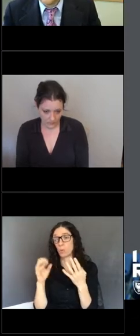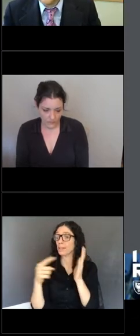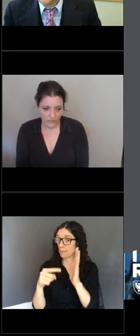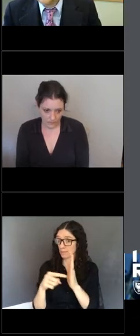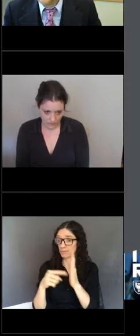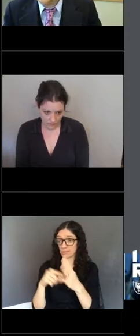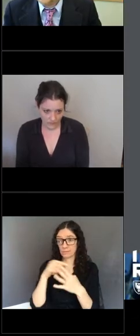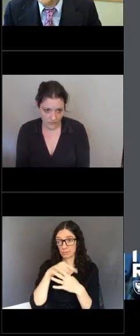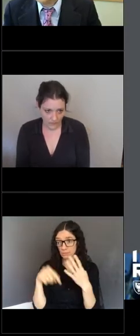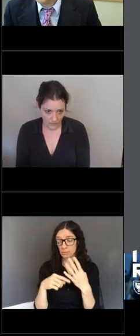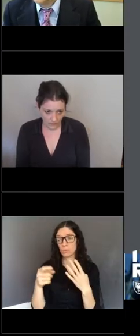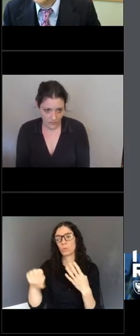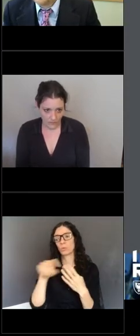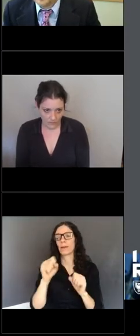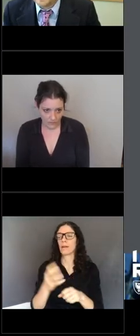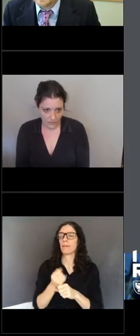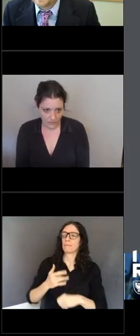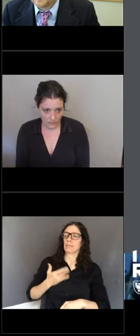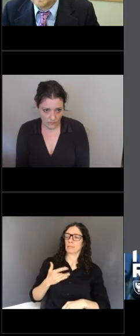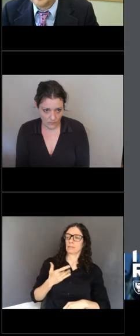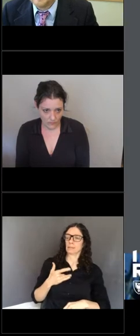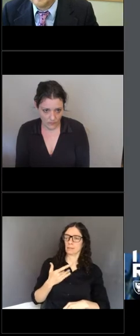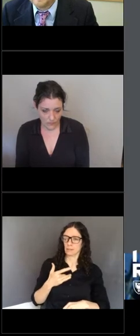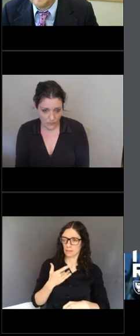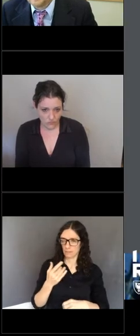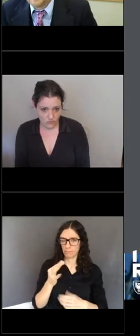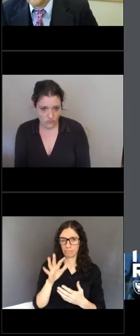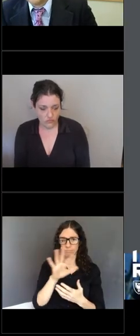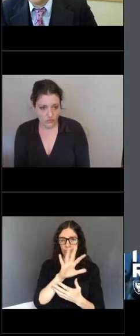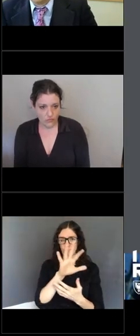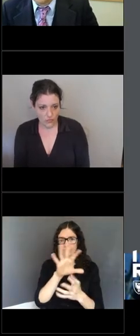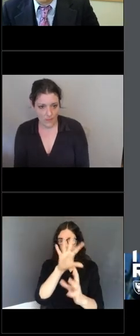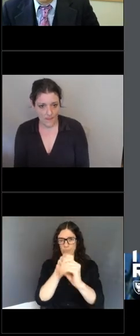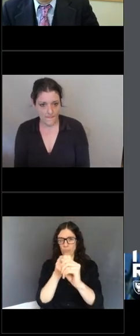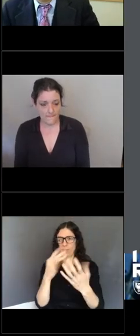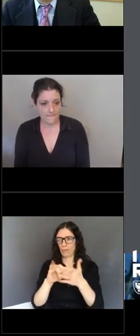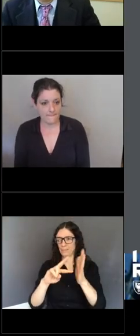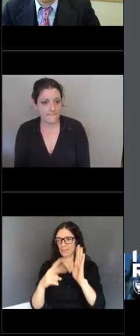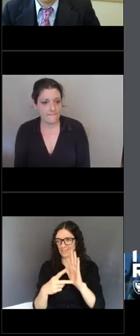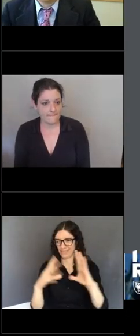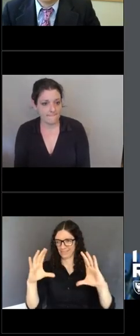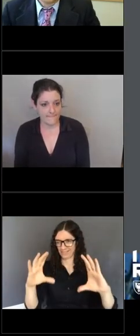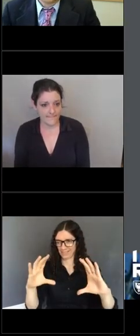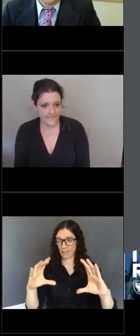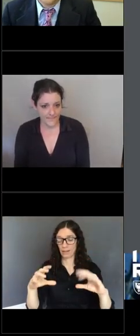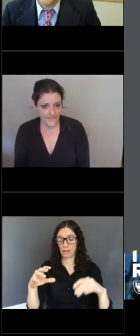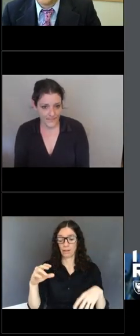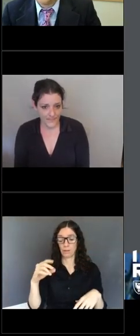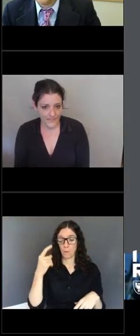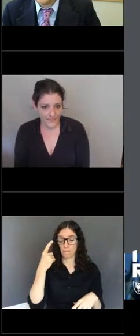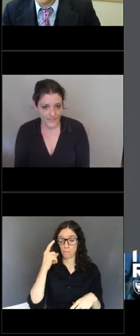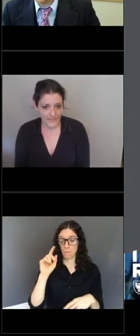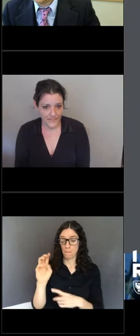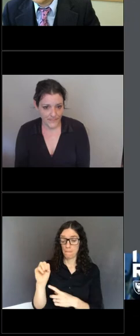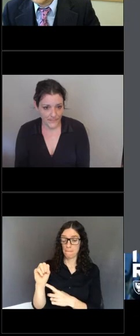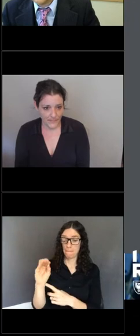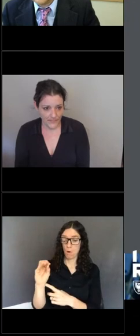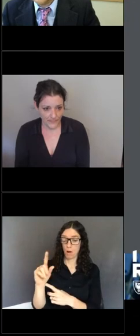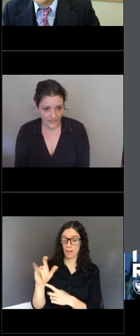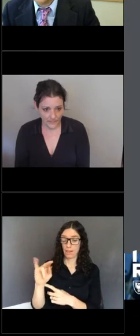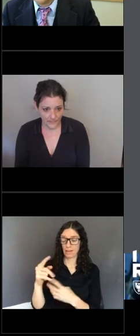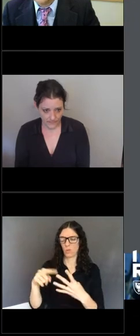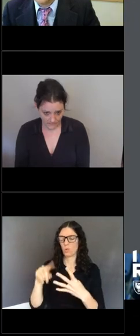get an idea of what this means. Within modeling, we looked at a lot of,